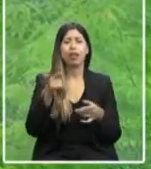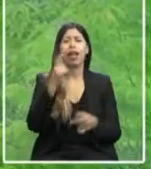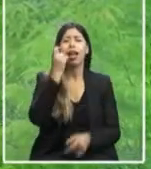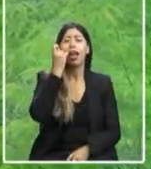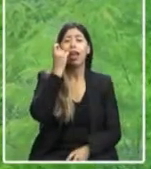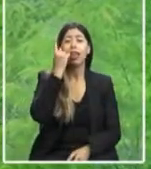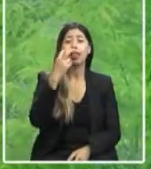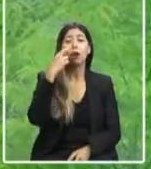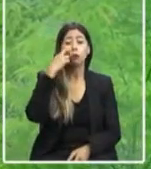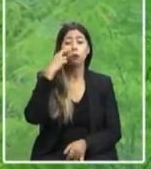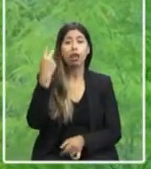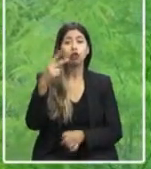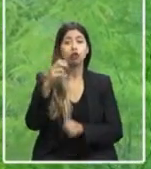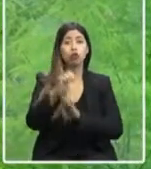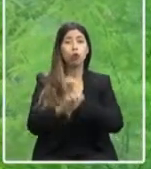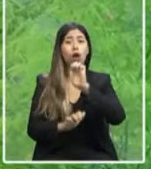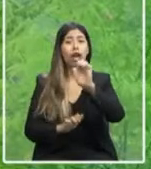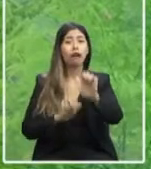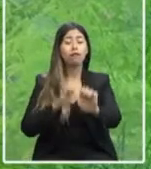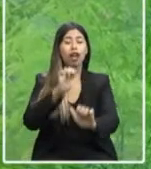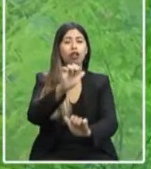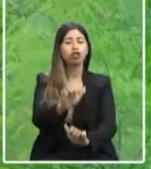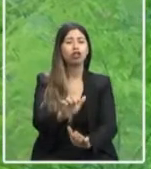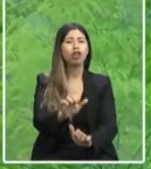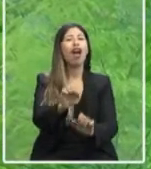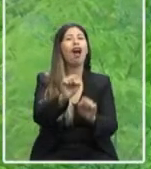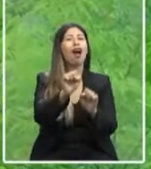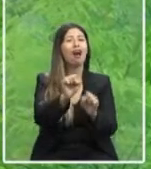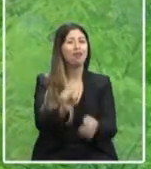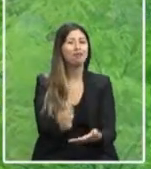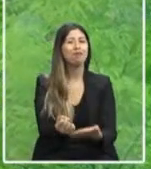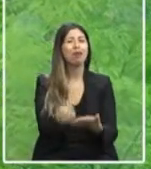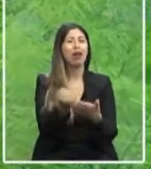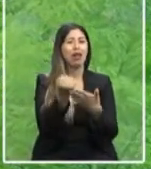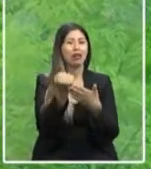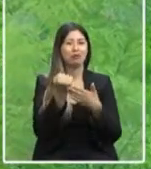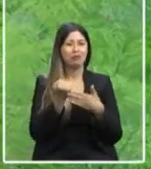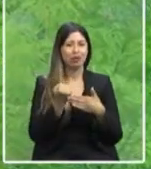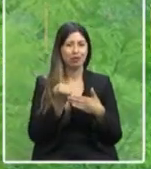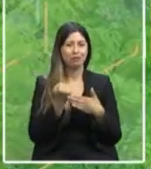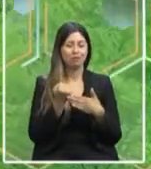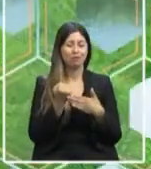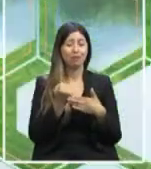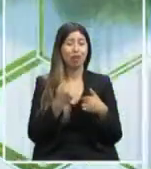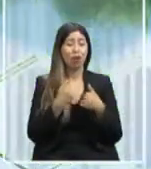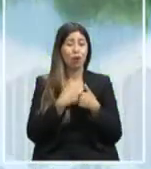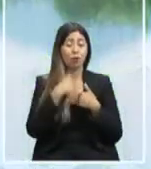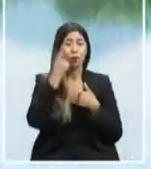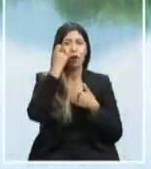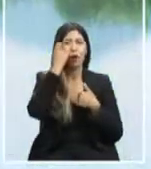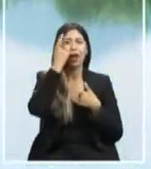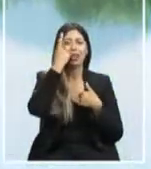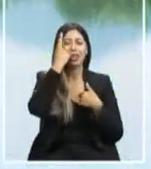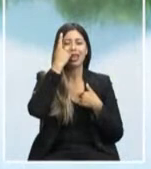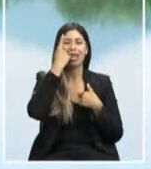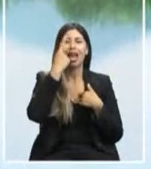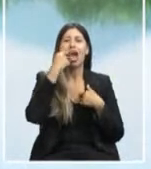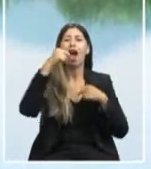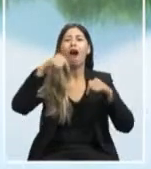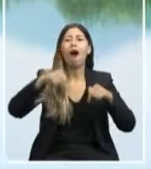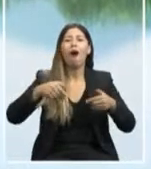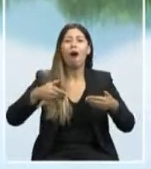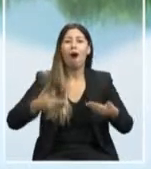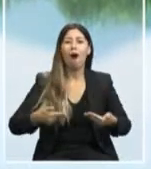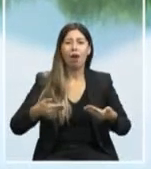actually could help us understand our condition today and how we and